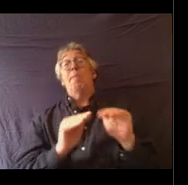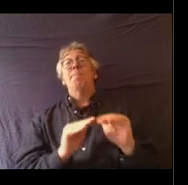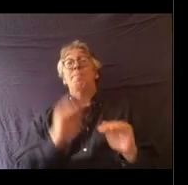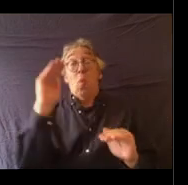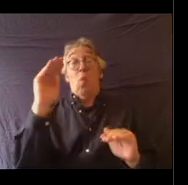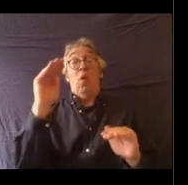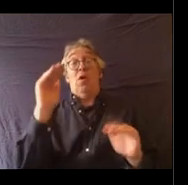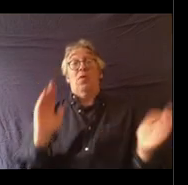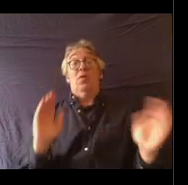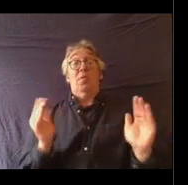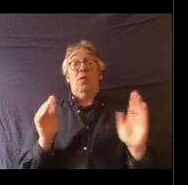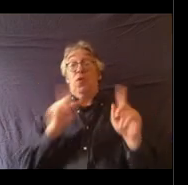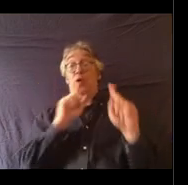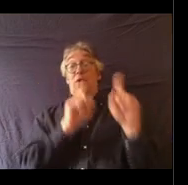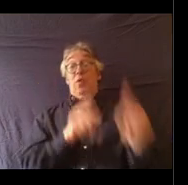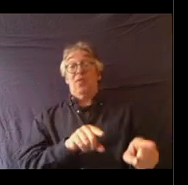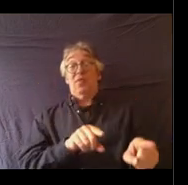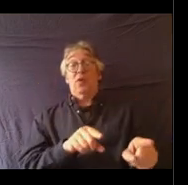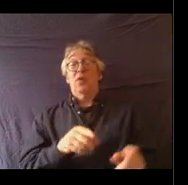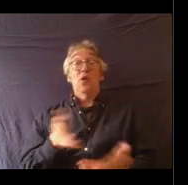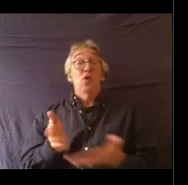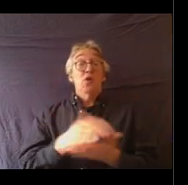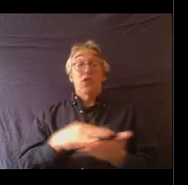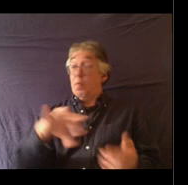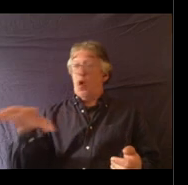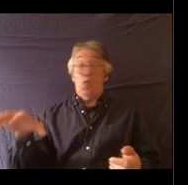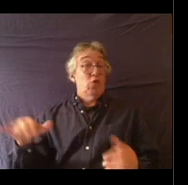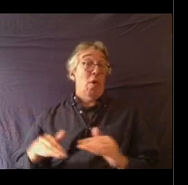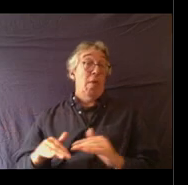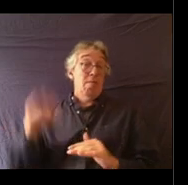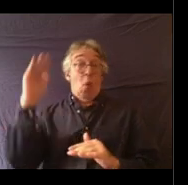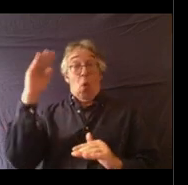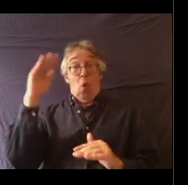So there are certainly member states which are much more